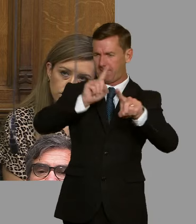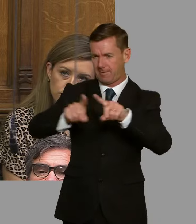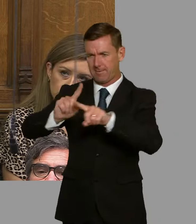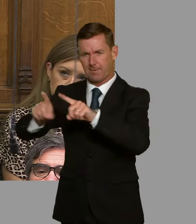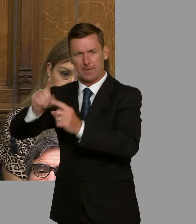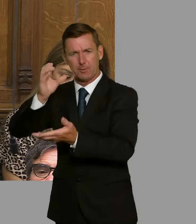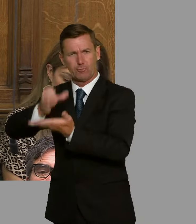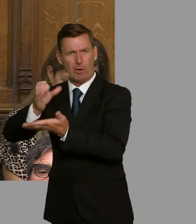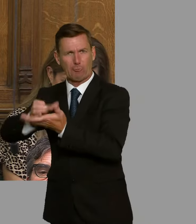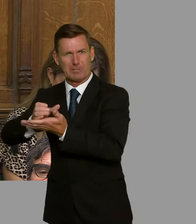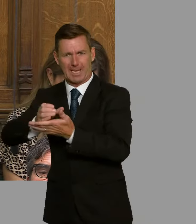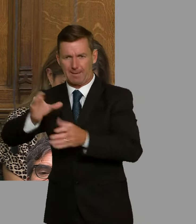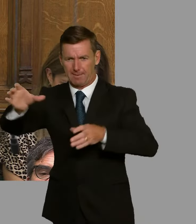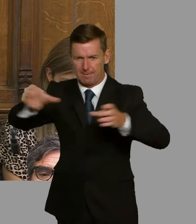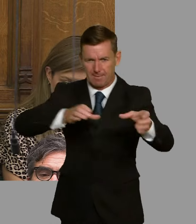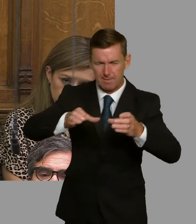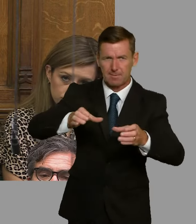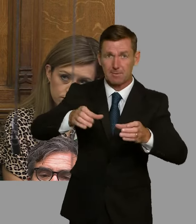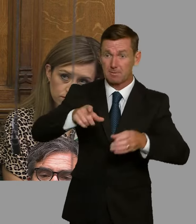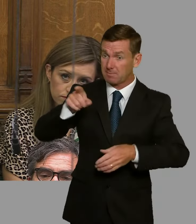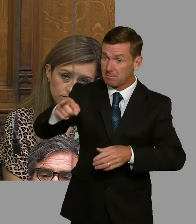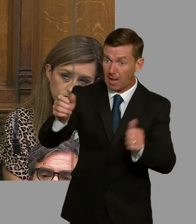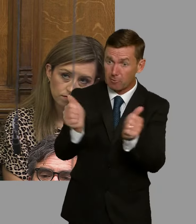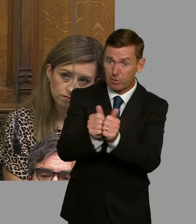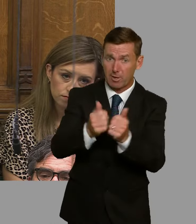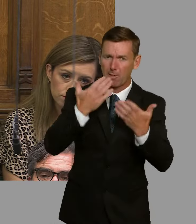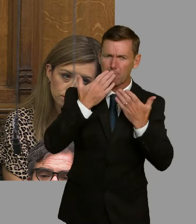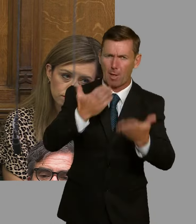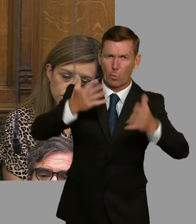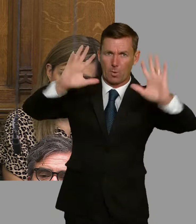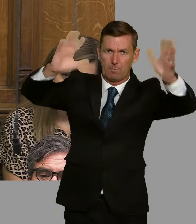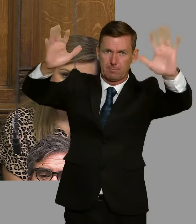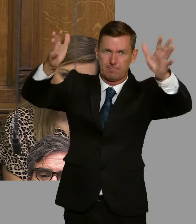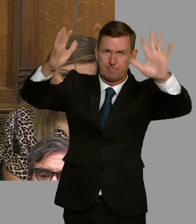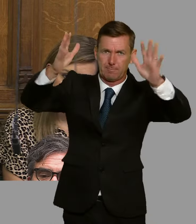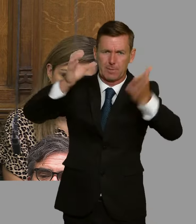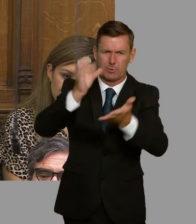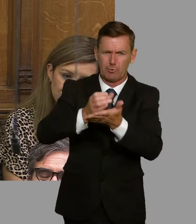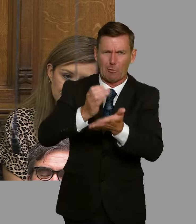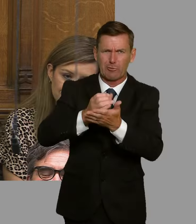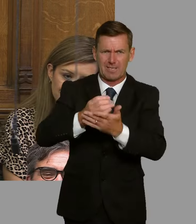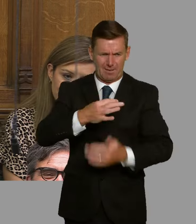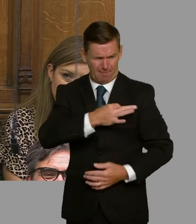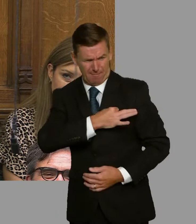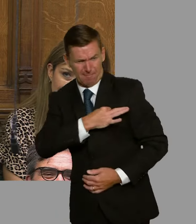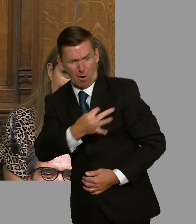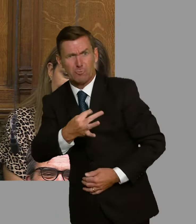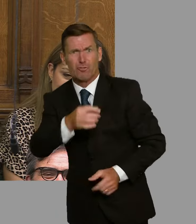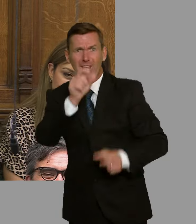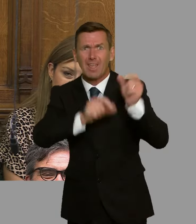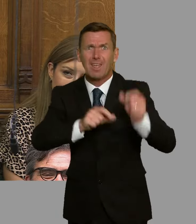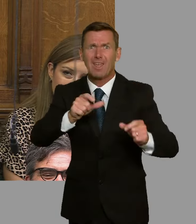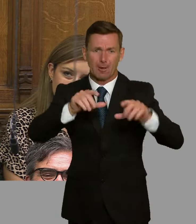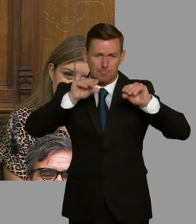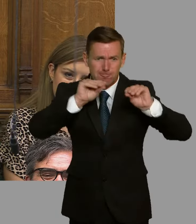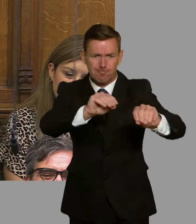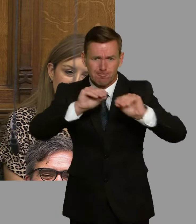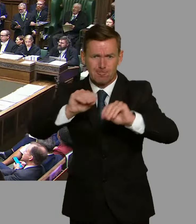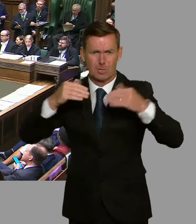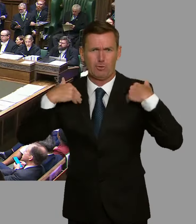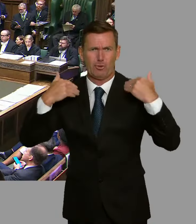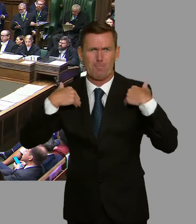praising the volunteers in these gyms, and will he throw a haymaker behind these gyms, giving them the knockout support they need to continue their vital